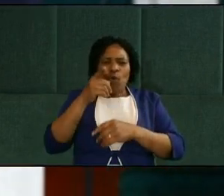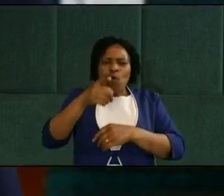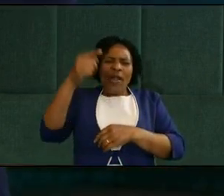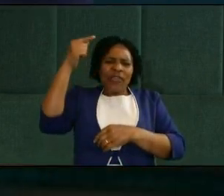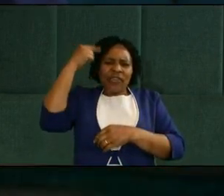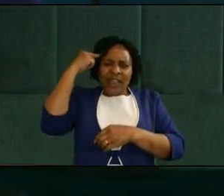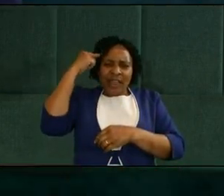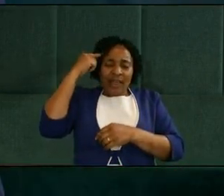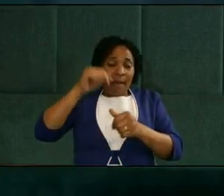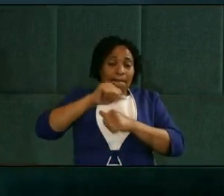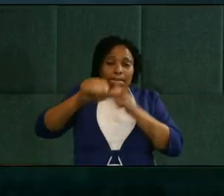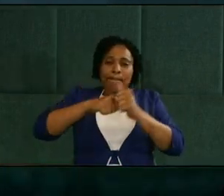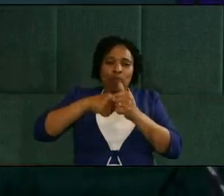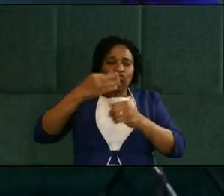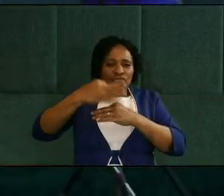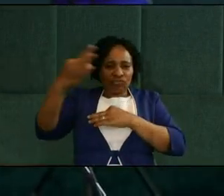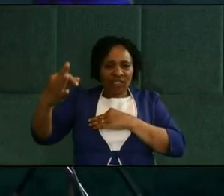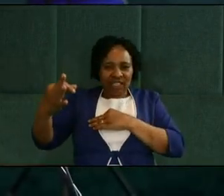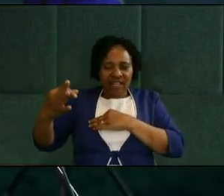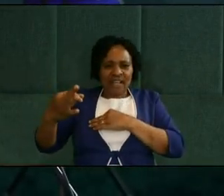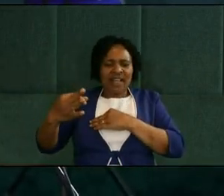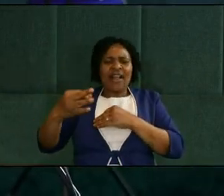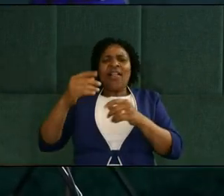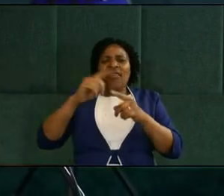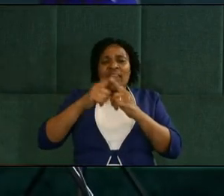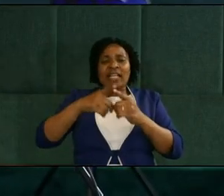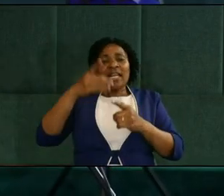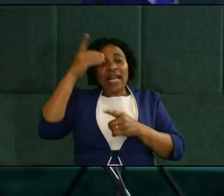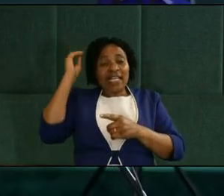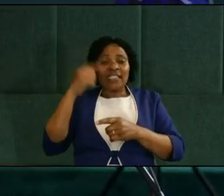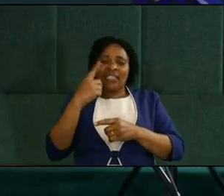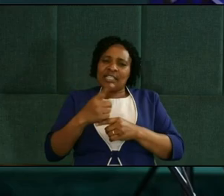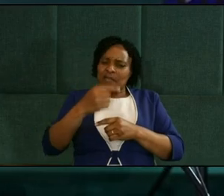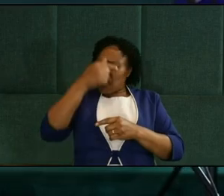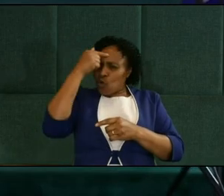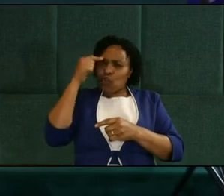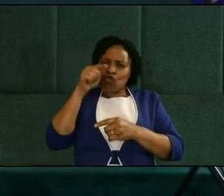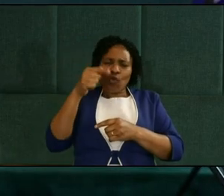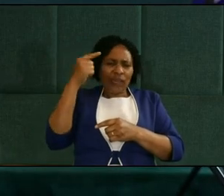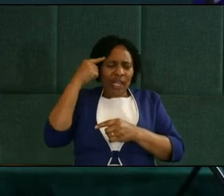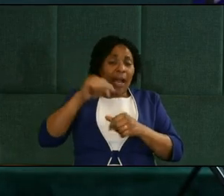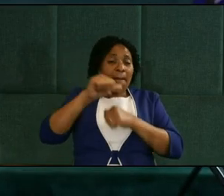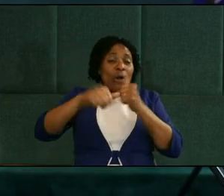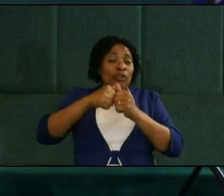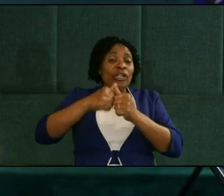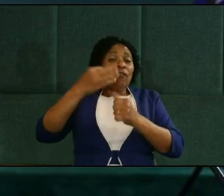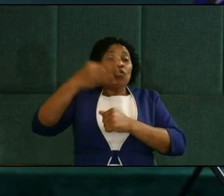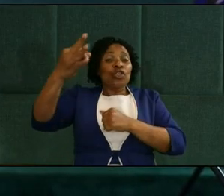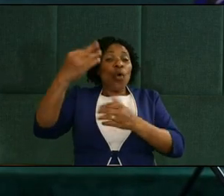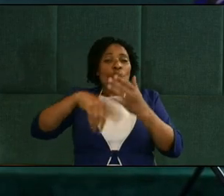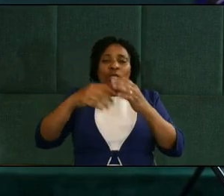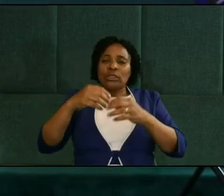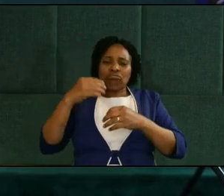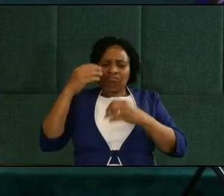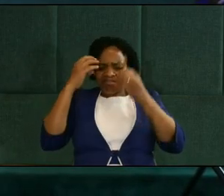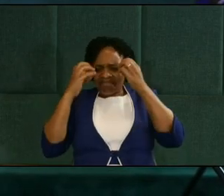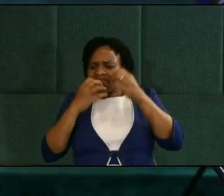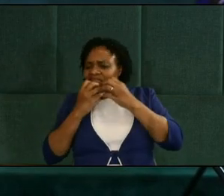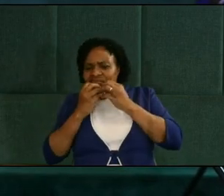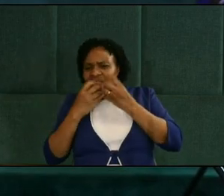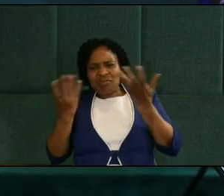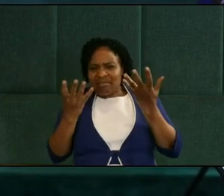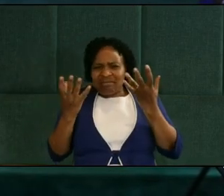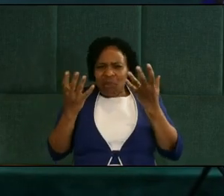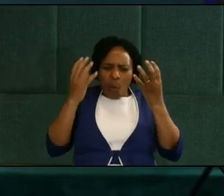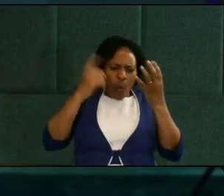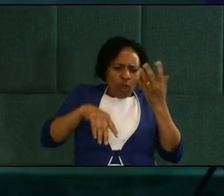You are thinking about the future. Daniel says, and because you were thinking about the future, wondering what will happen to the kingdom of Babylon, God